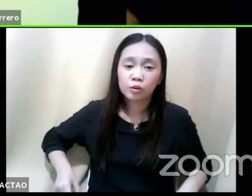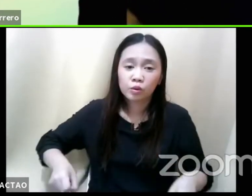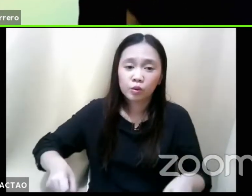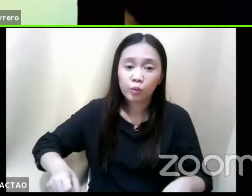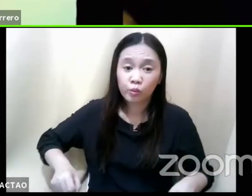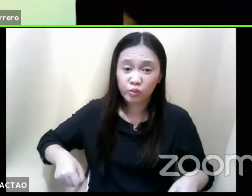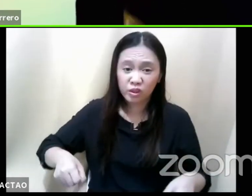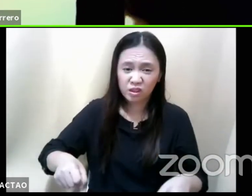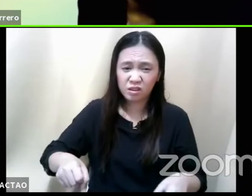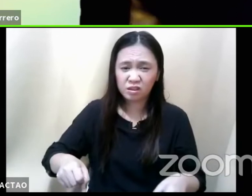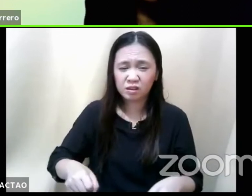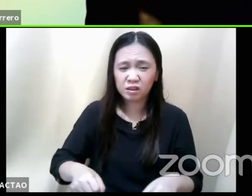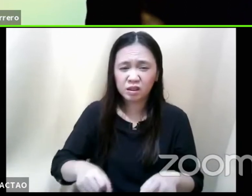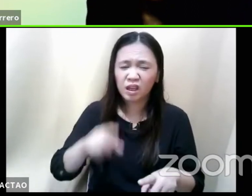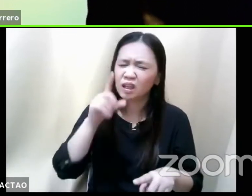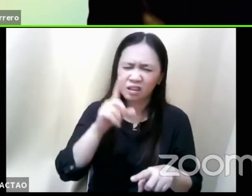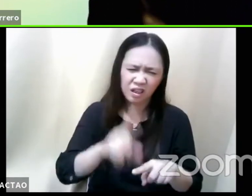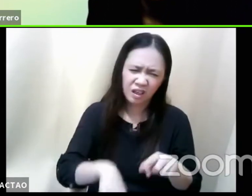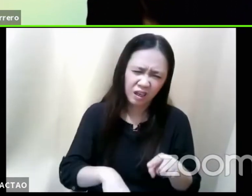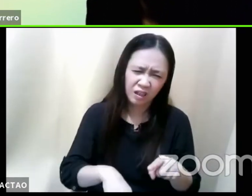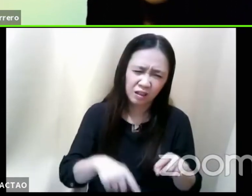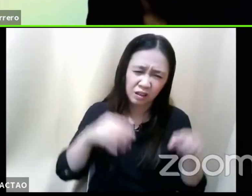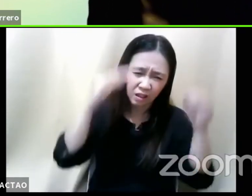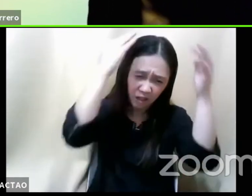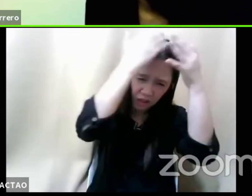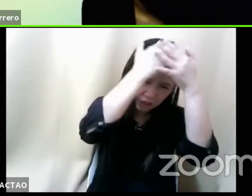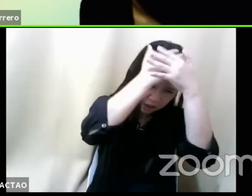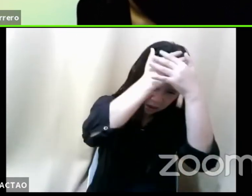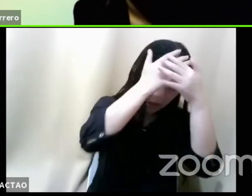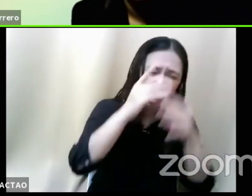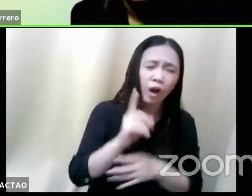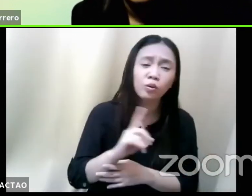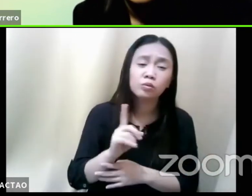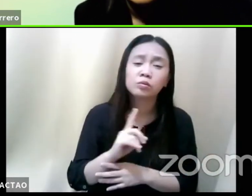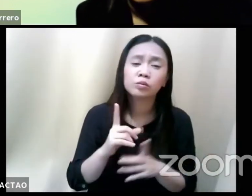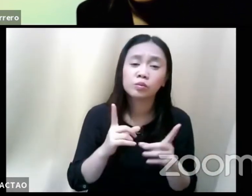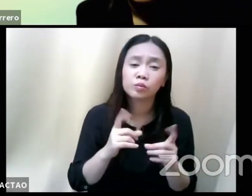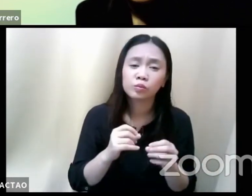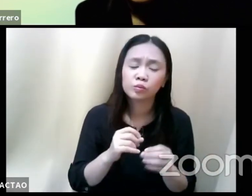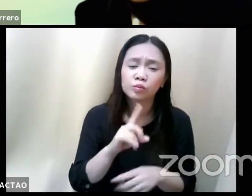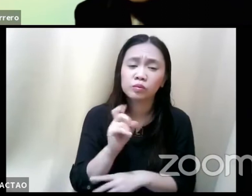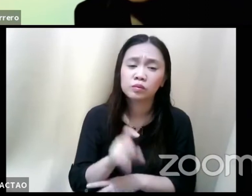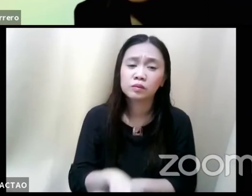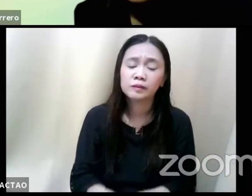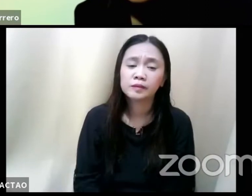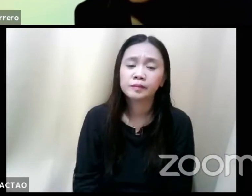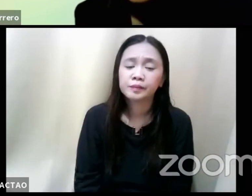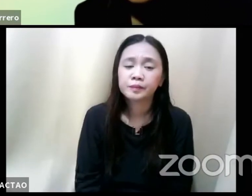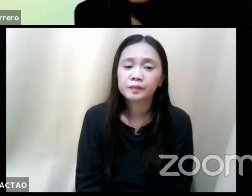siya makakapag-duck cover and hold? Ano Okay. daw po ang best na gawin nila? Okay,